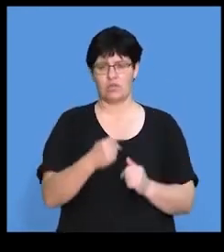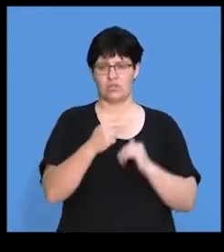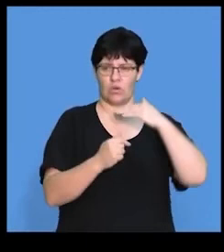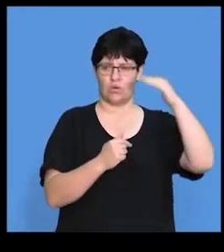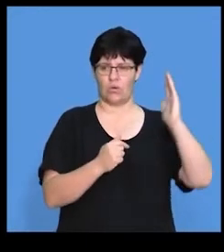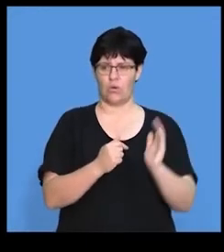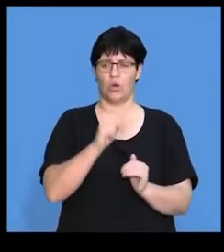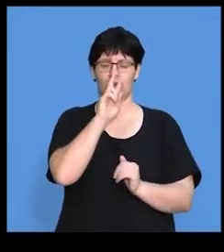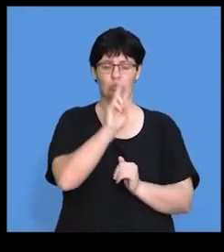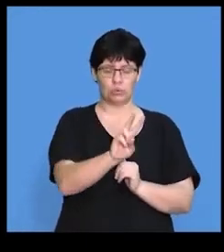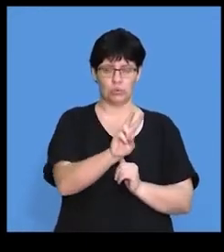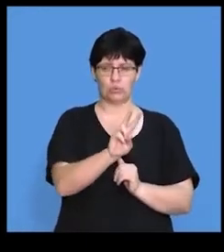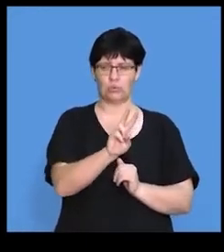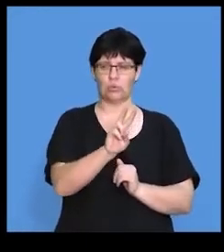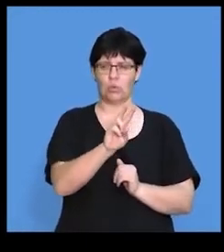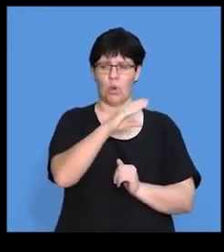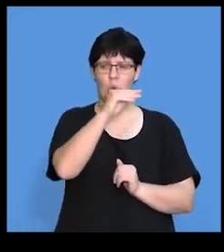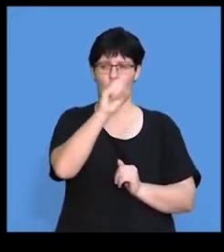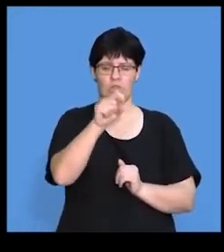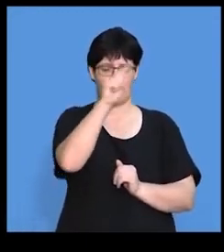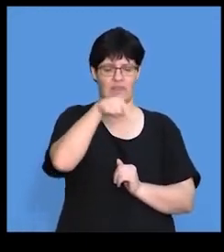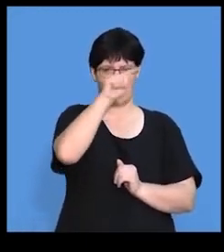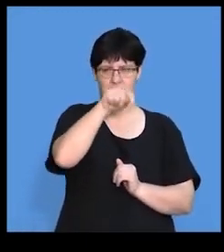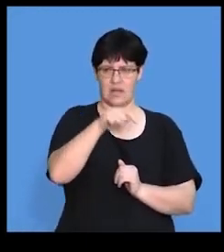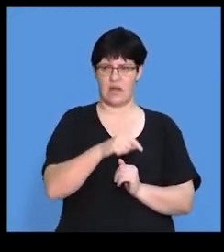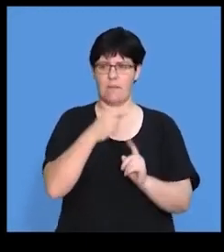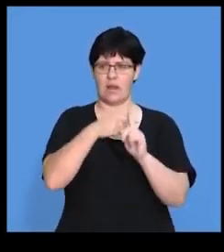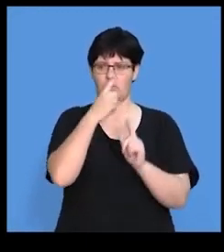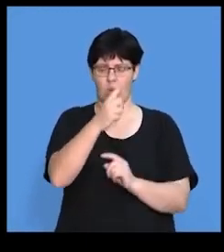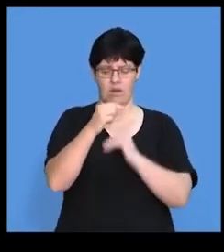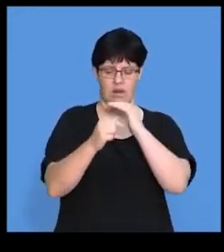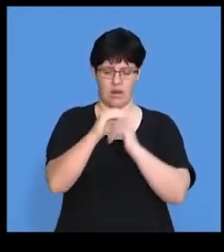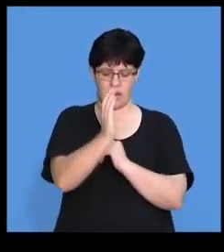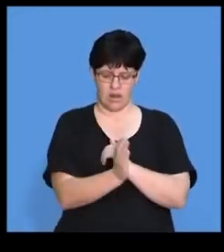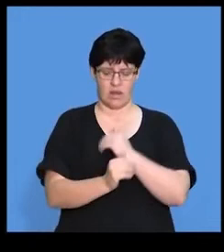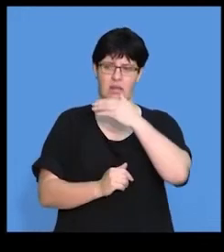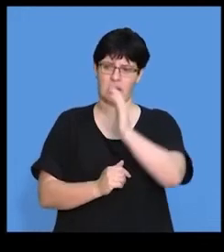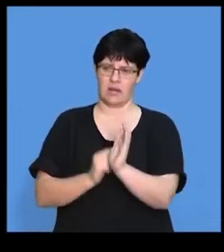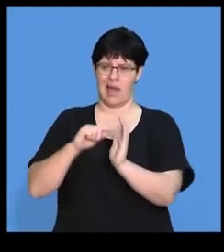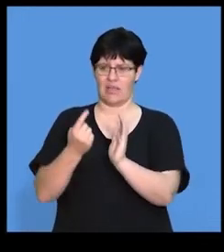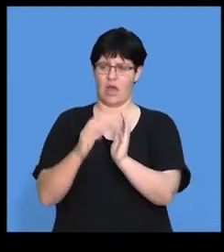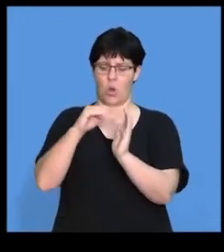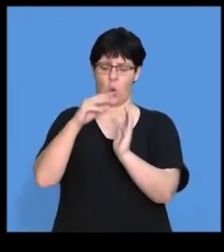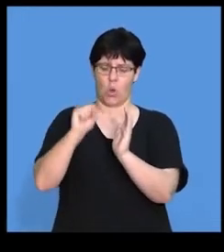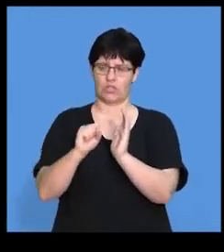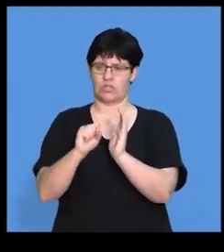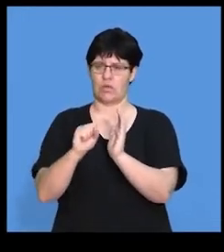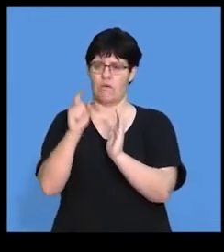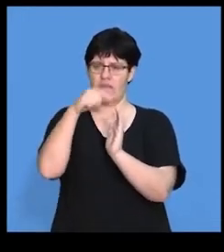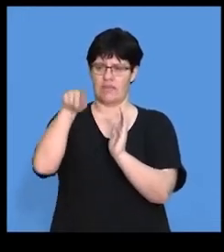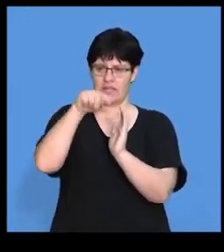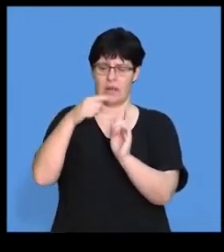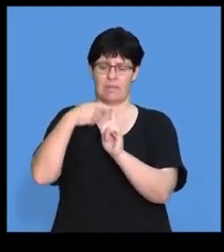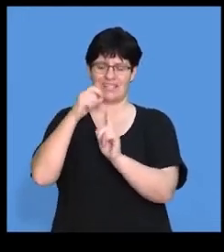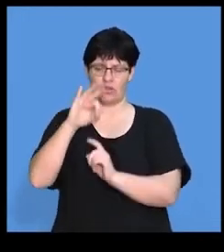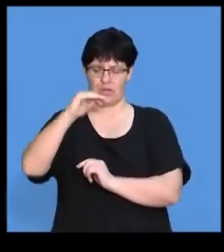2 cos theta plus 1, and my other factor is cos of theta plus 3,